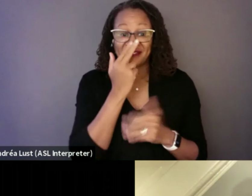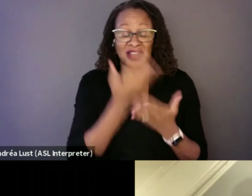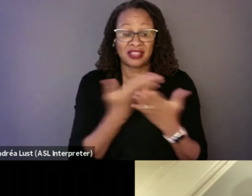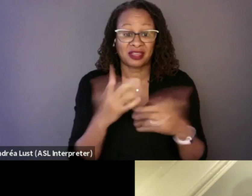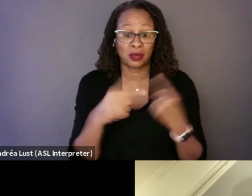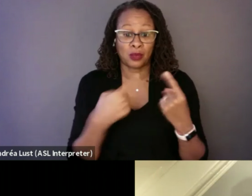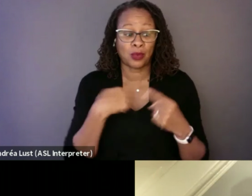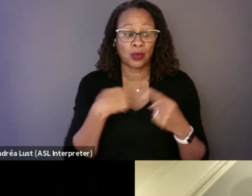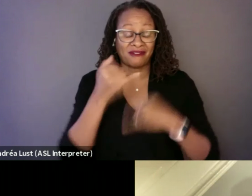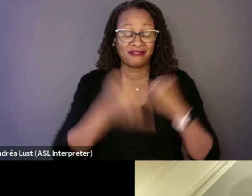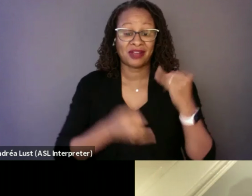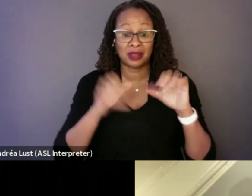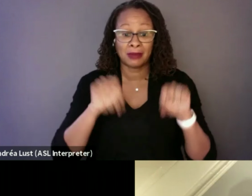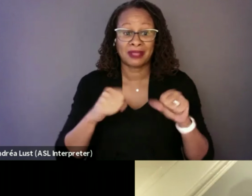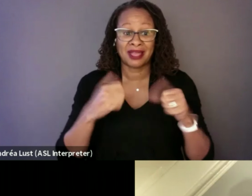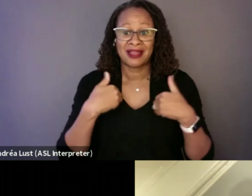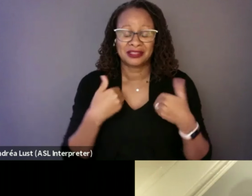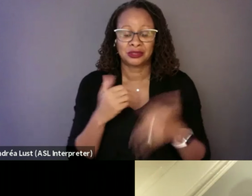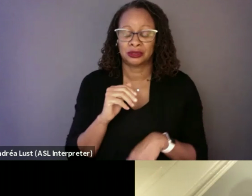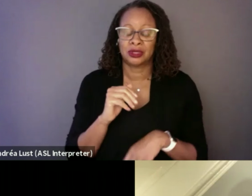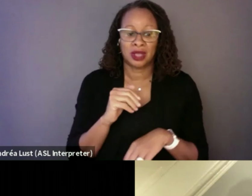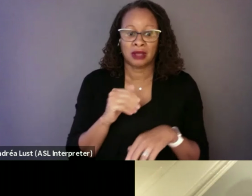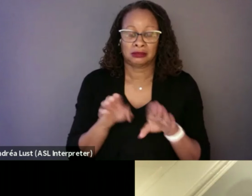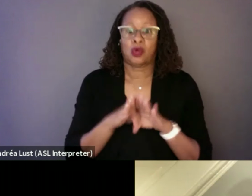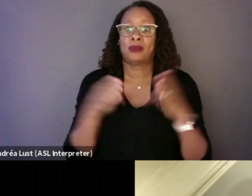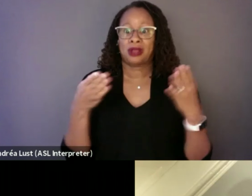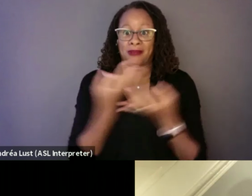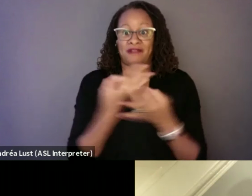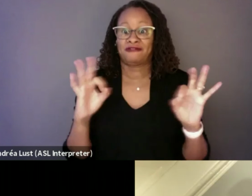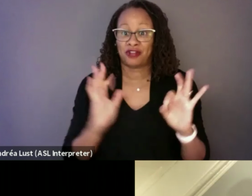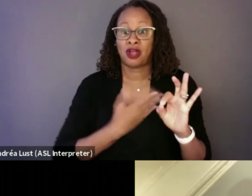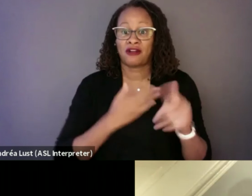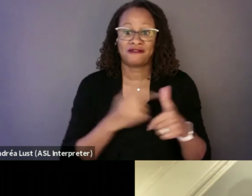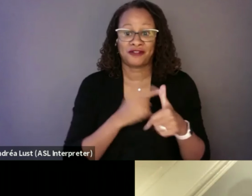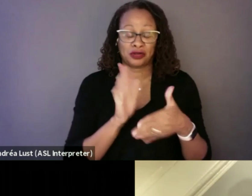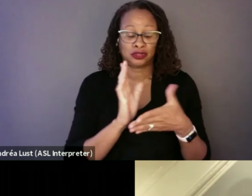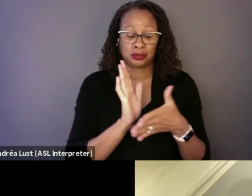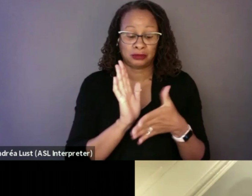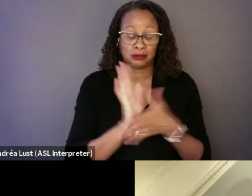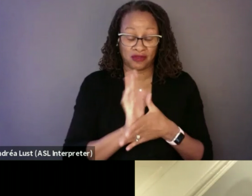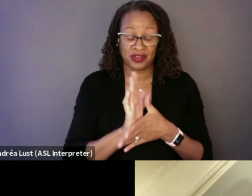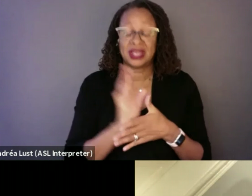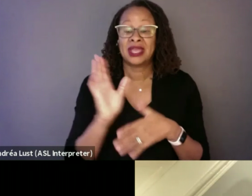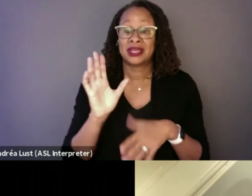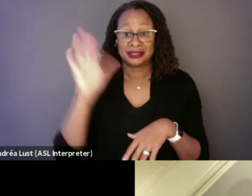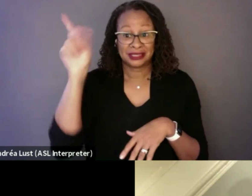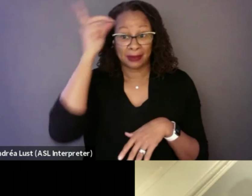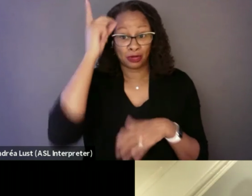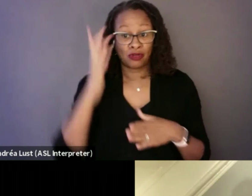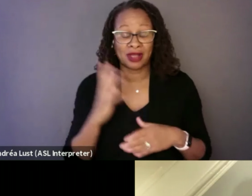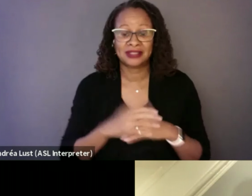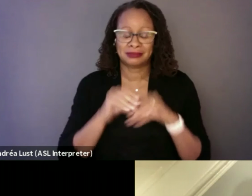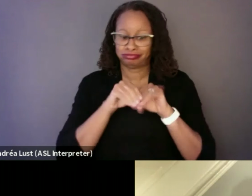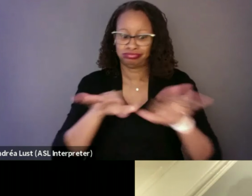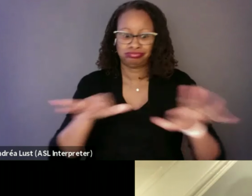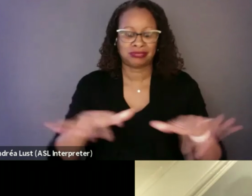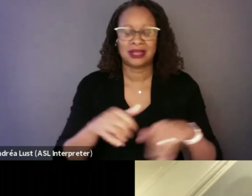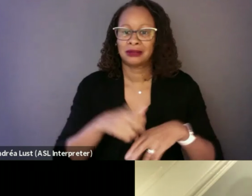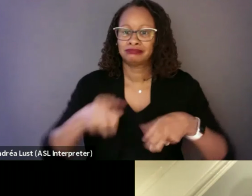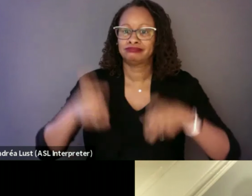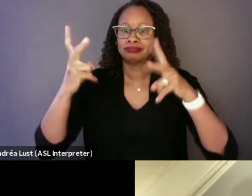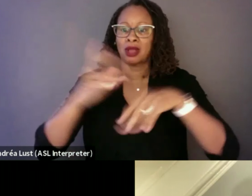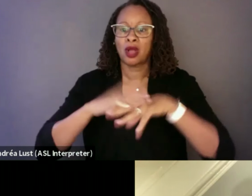finally were able to unban Democrats, and we posted the happy news on the website, and I wrote, you know, we're finally able to distribute the